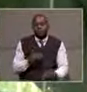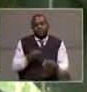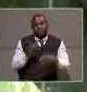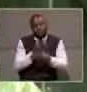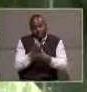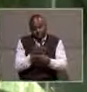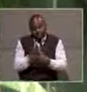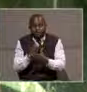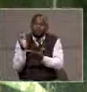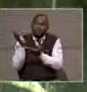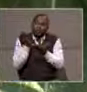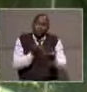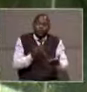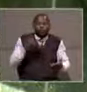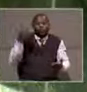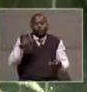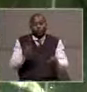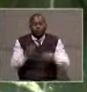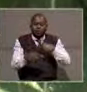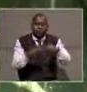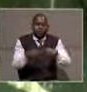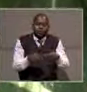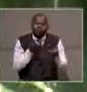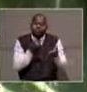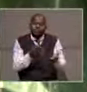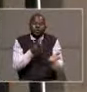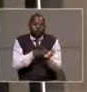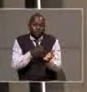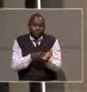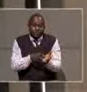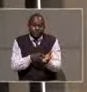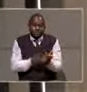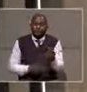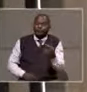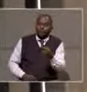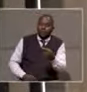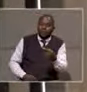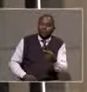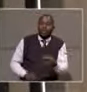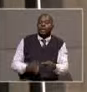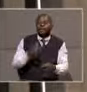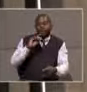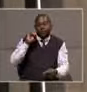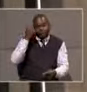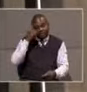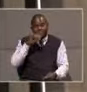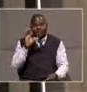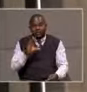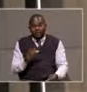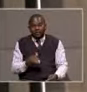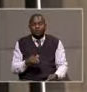in supply of quality and sustainable availability of seeds. Government cabinet has taken